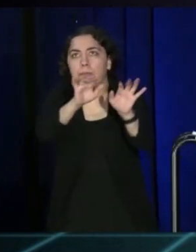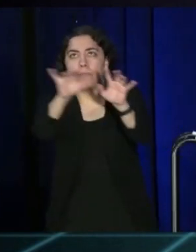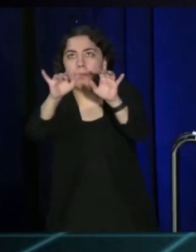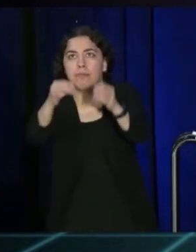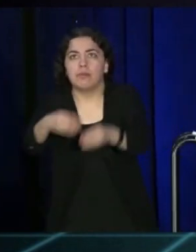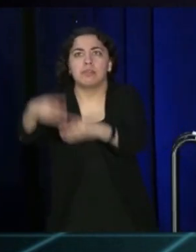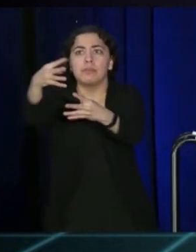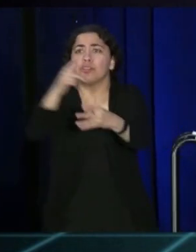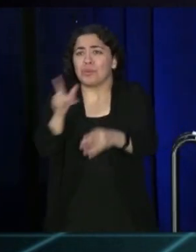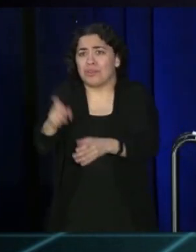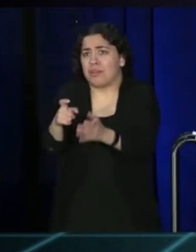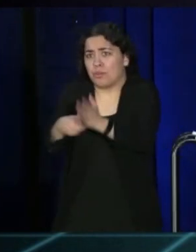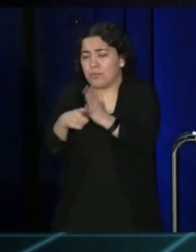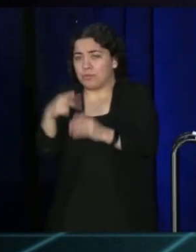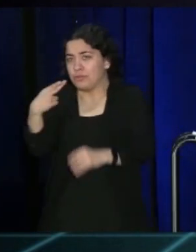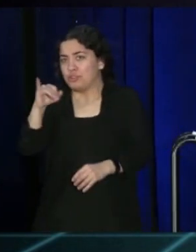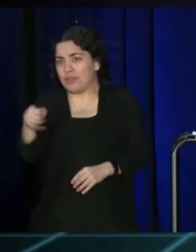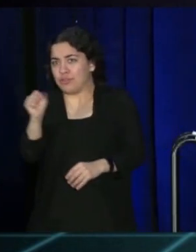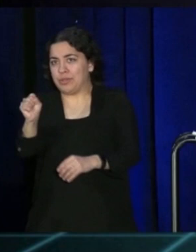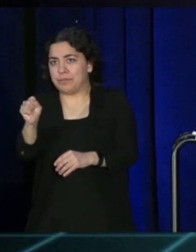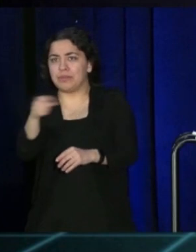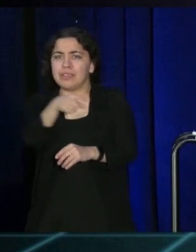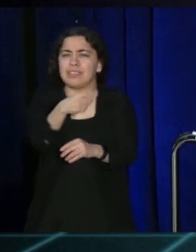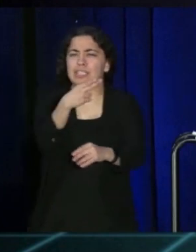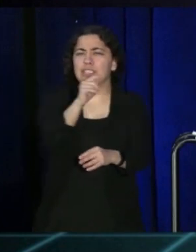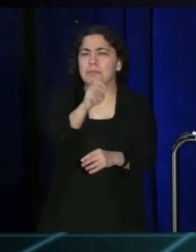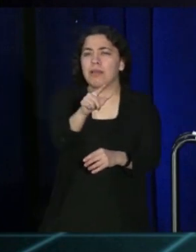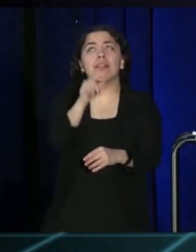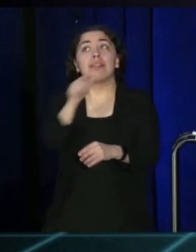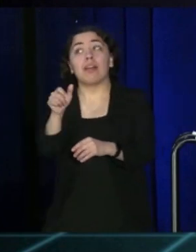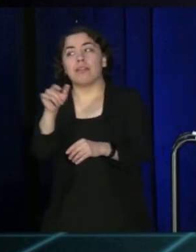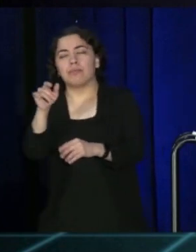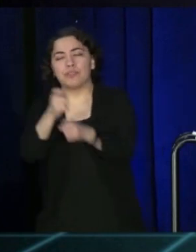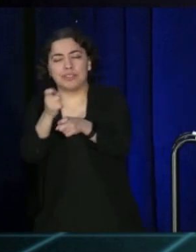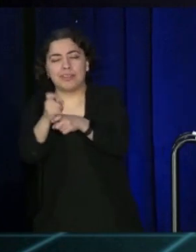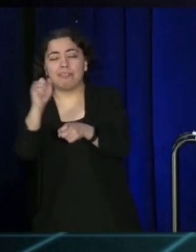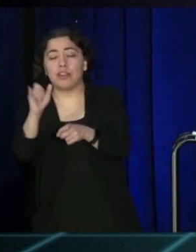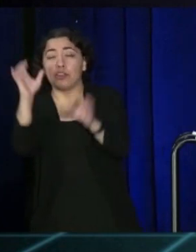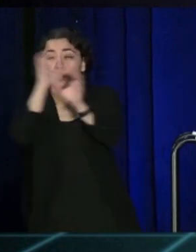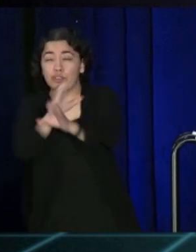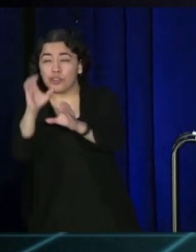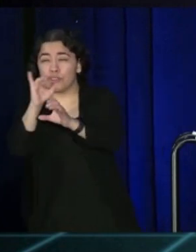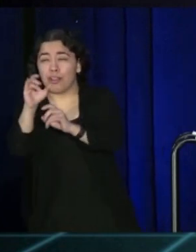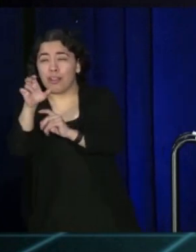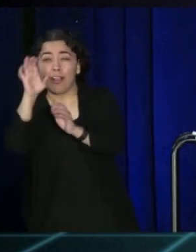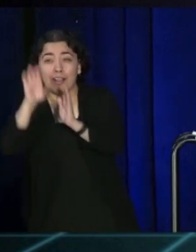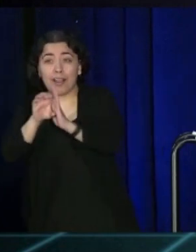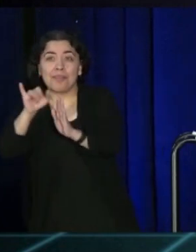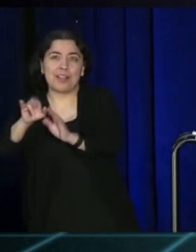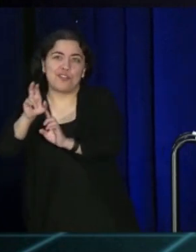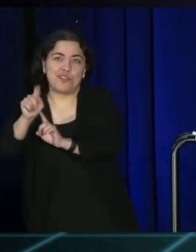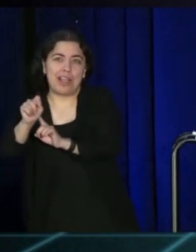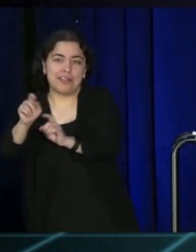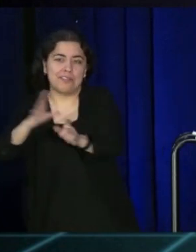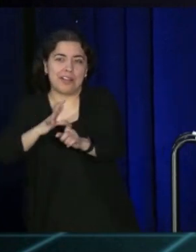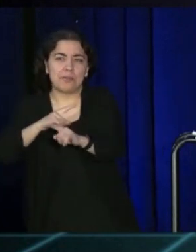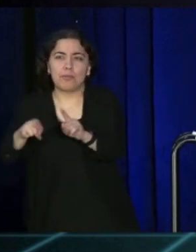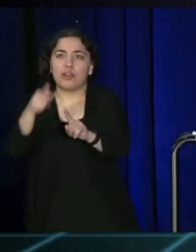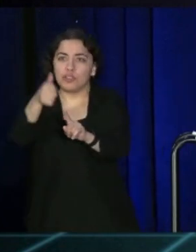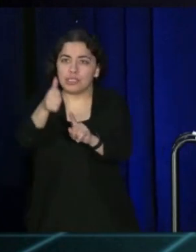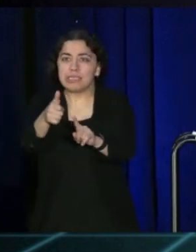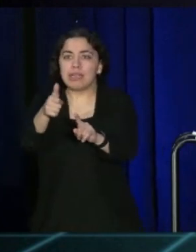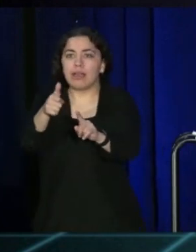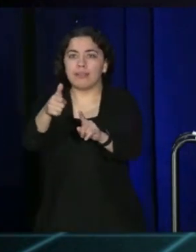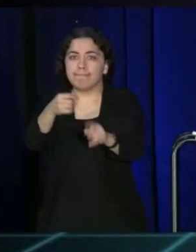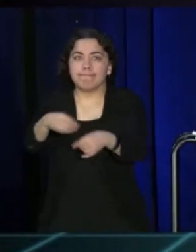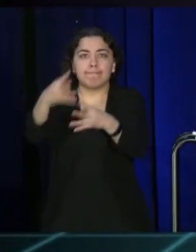This is HTML. Okay, I'm just kidding. That search icon, that's a React component. But you just server render that, whatever. You generate that, or however